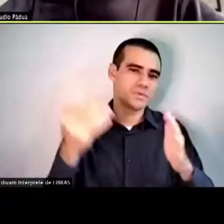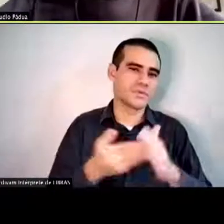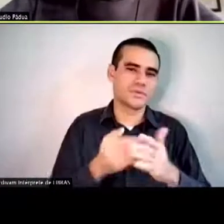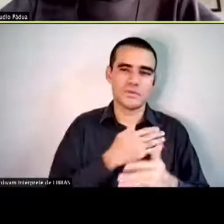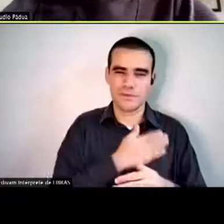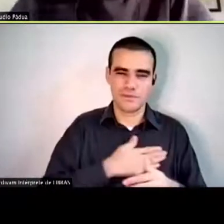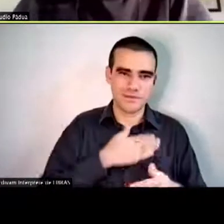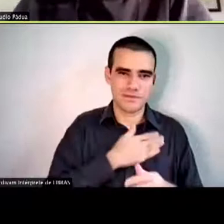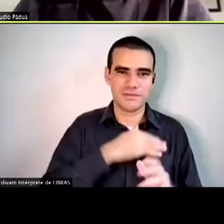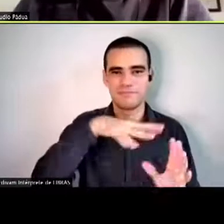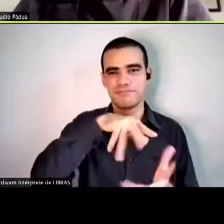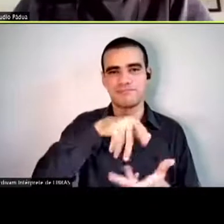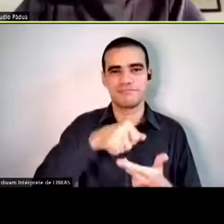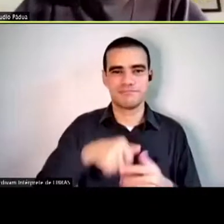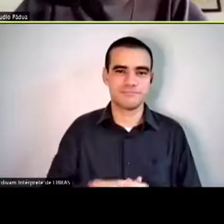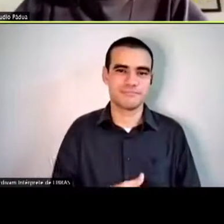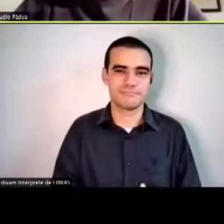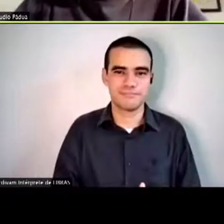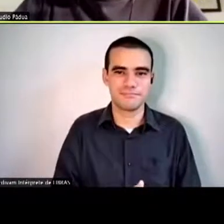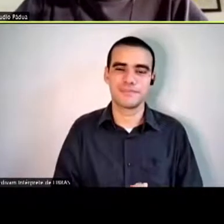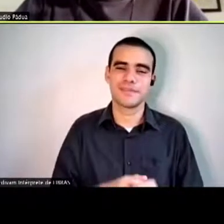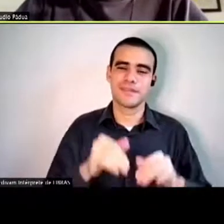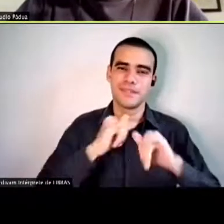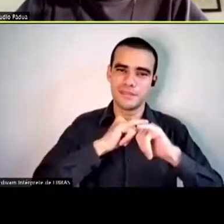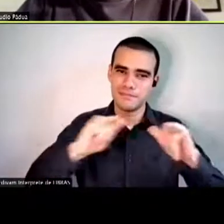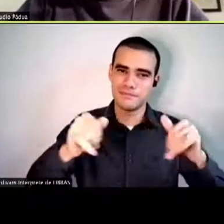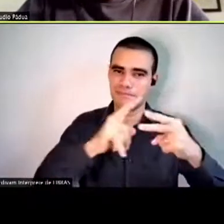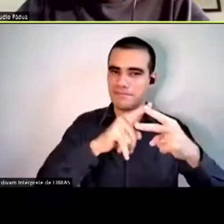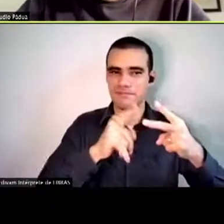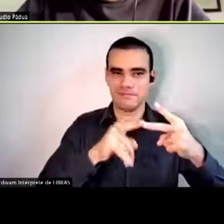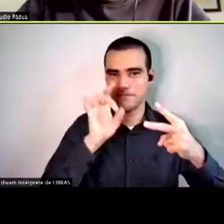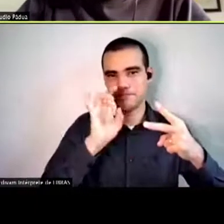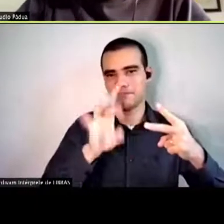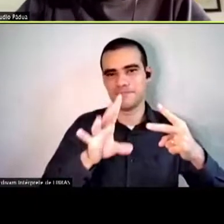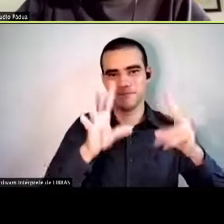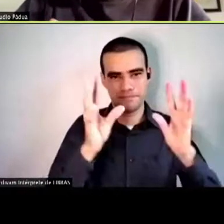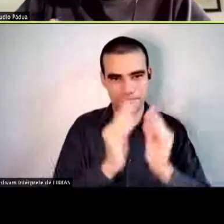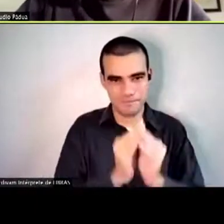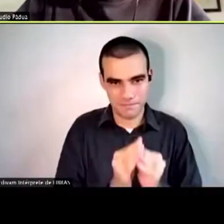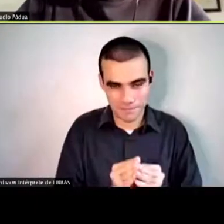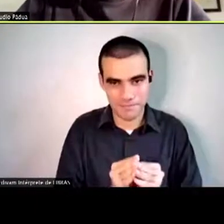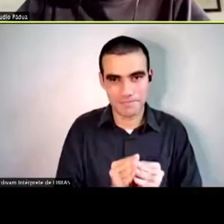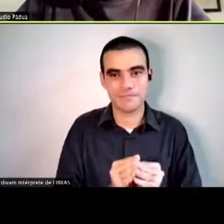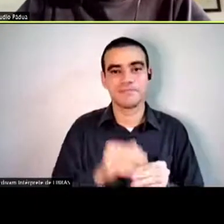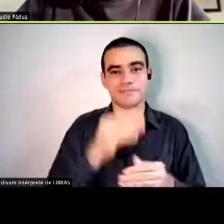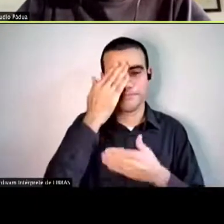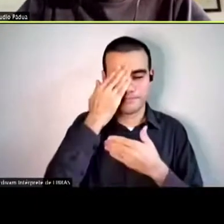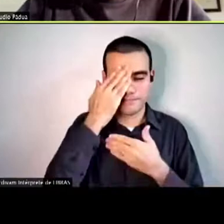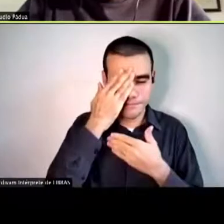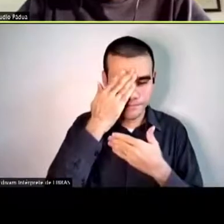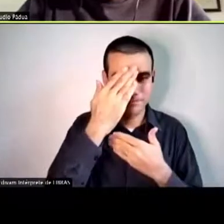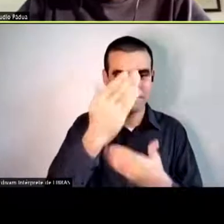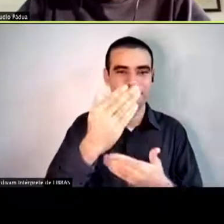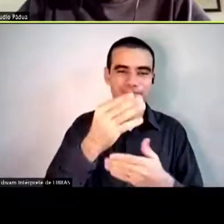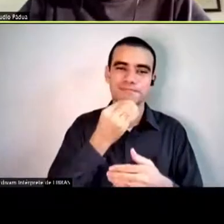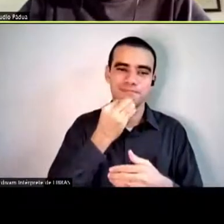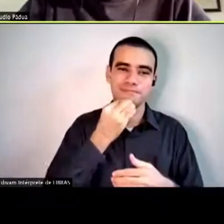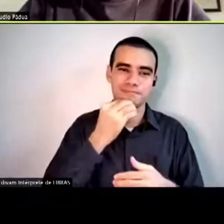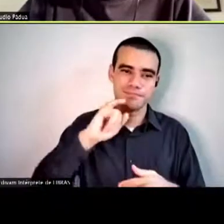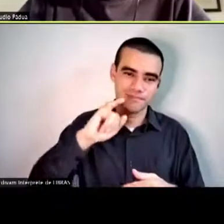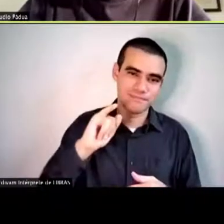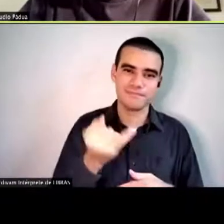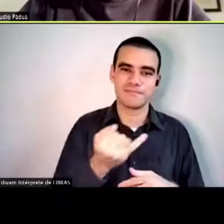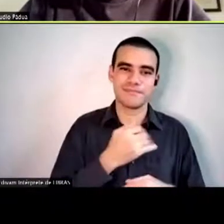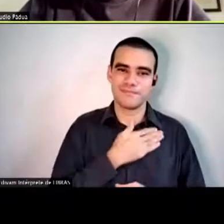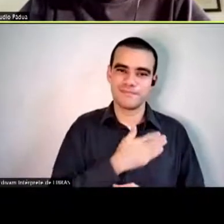of everybody who loves the Amazon. So this is the message I'd like to leave here, and also thank for the